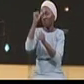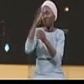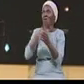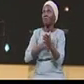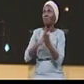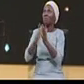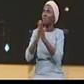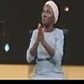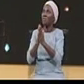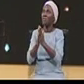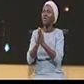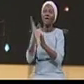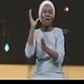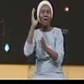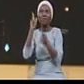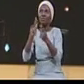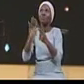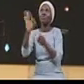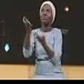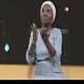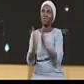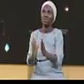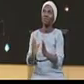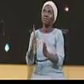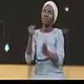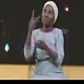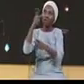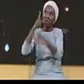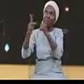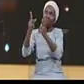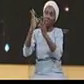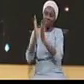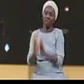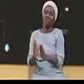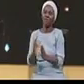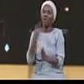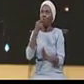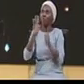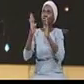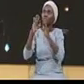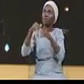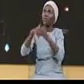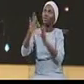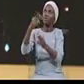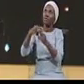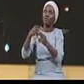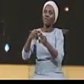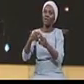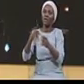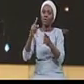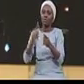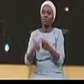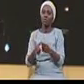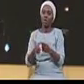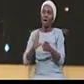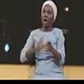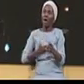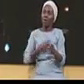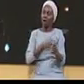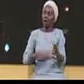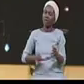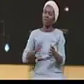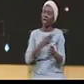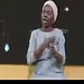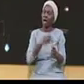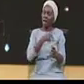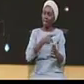the prophets which speak in thy name to our kings and to our princes and to our fathers,